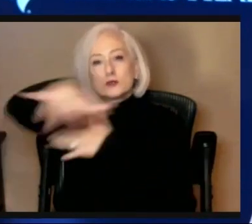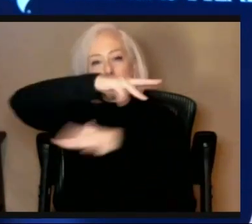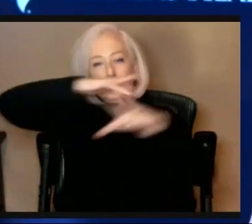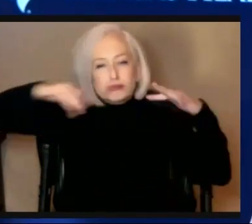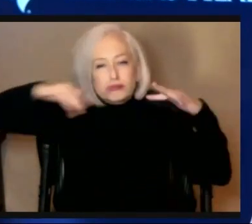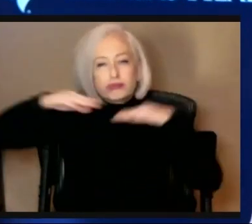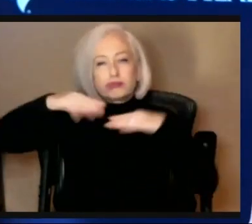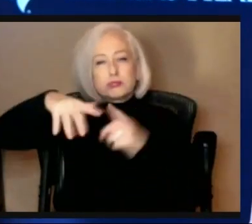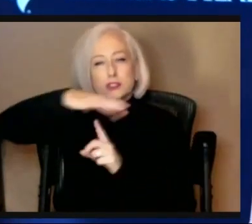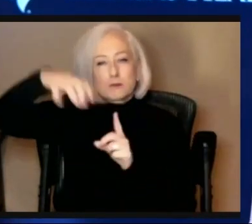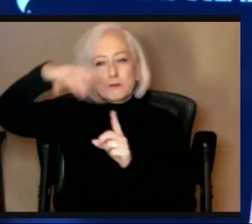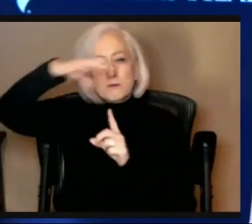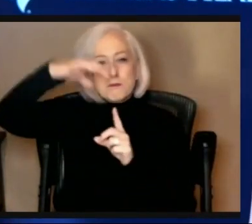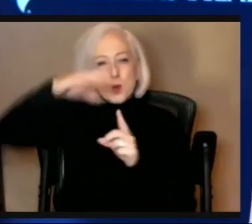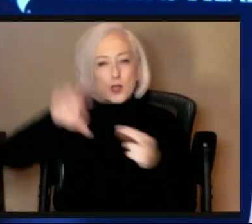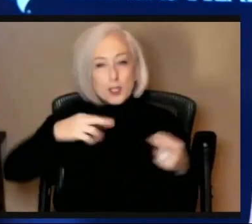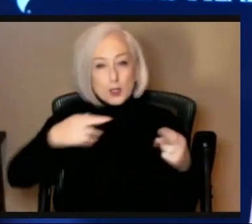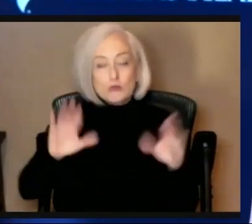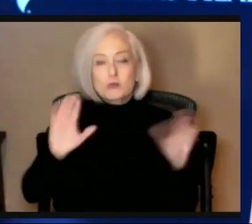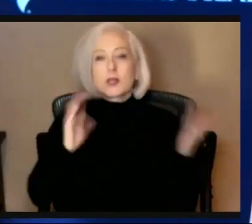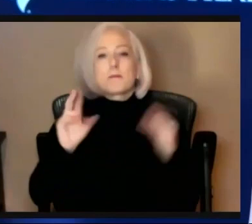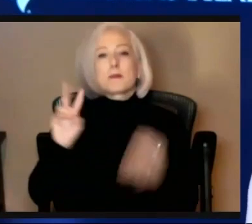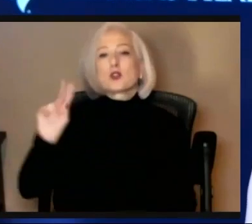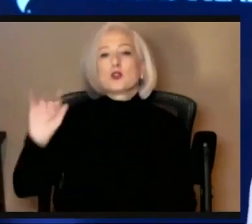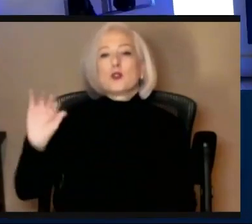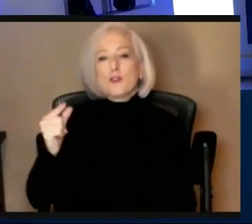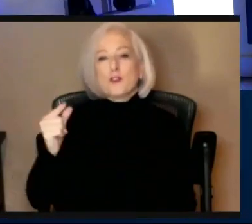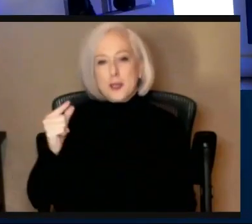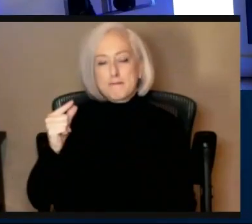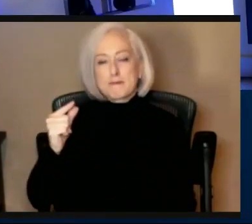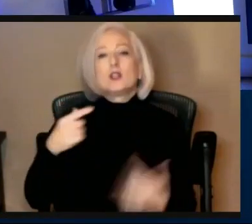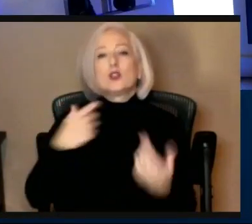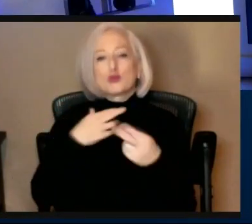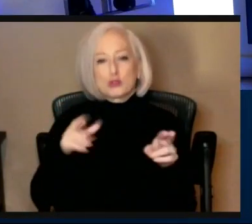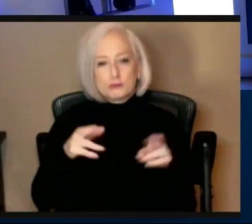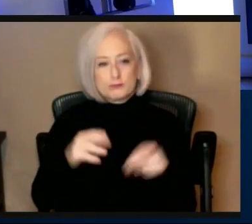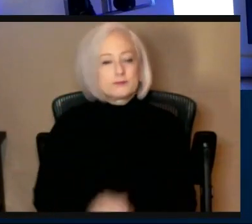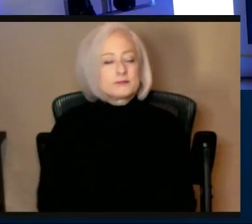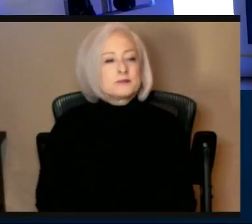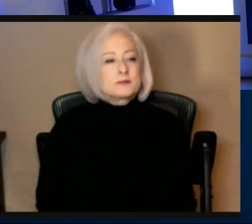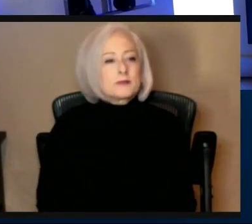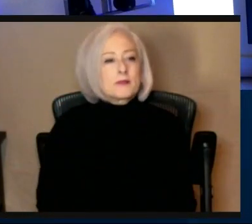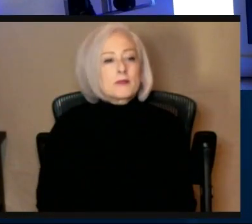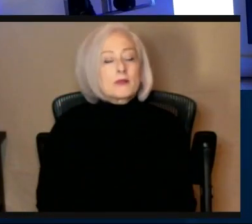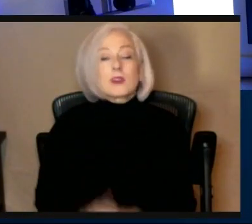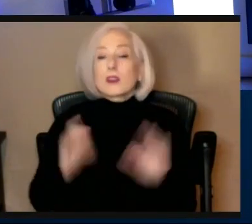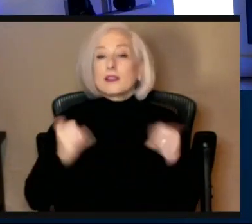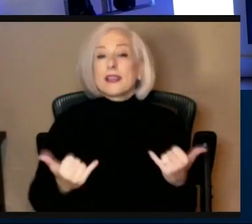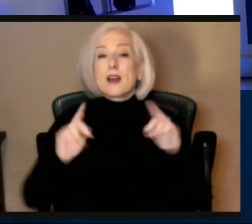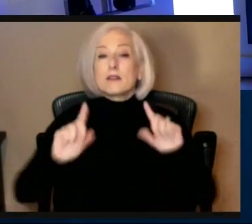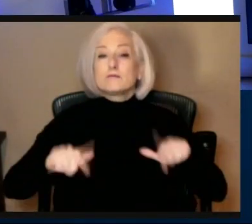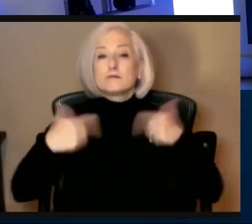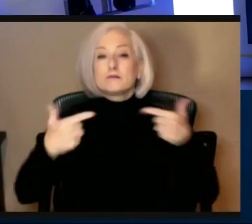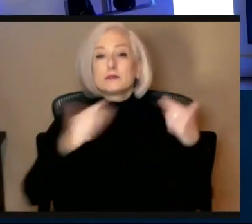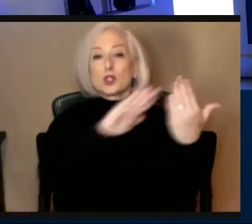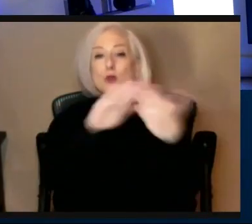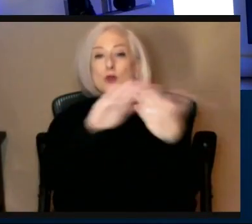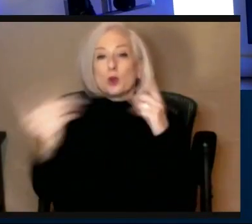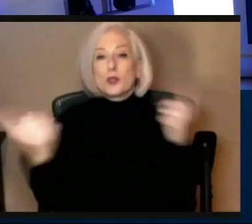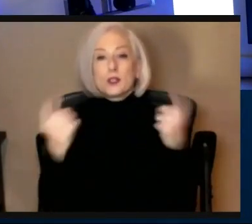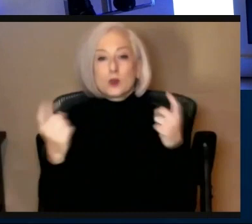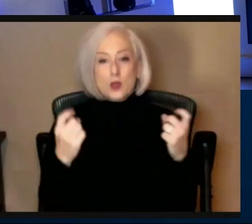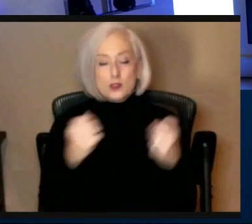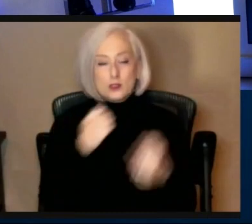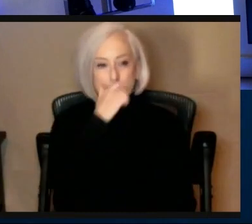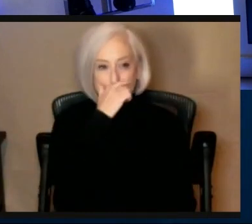room any day. Yeah. All right, I want to get to some community questions if we can. And I'm going to ask Sharon